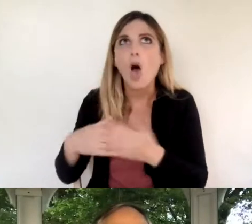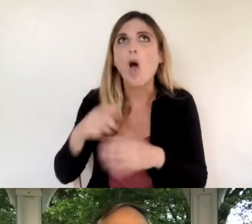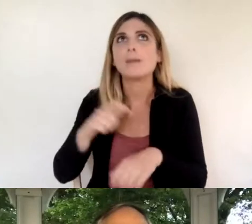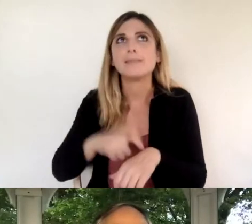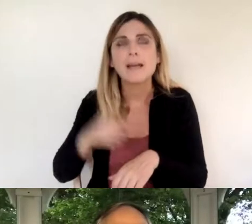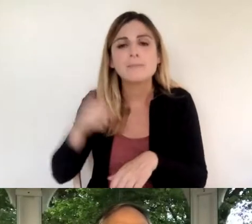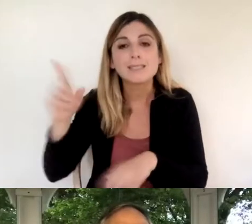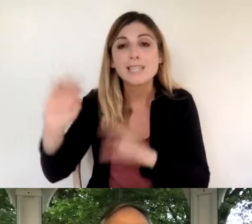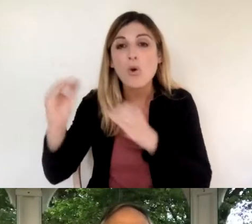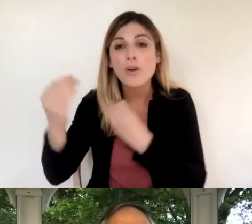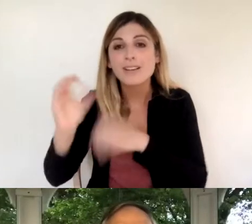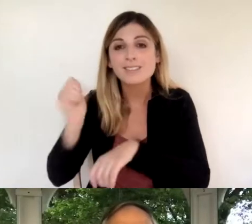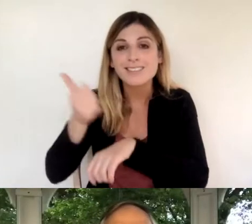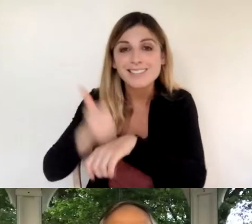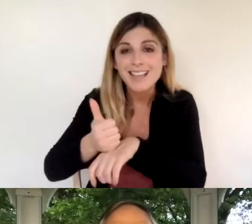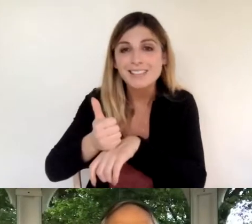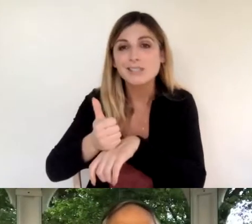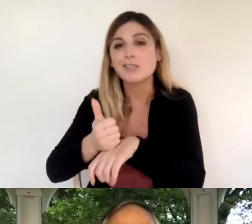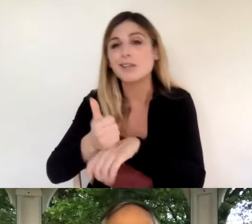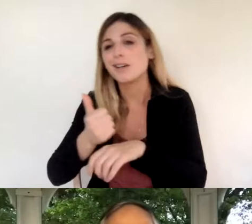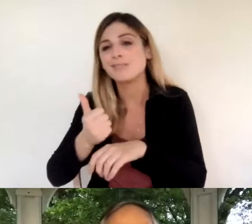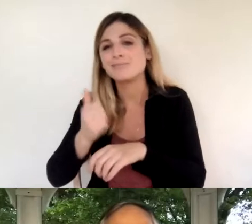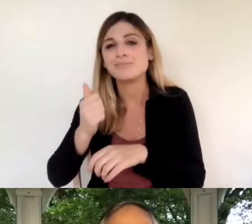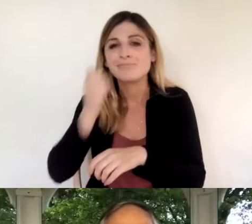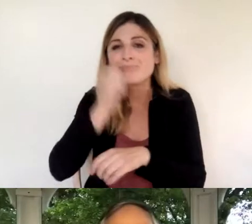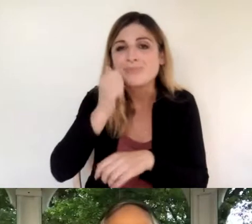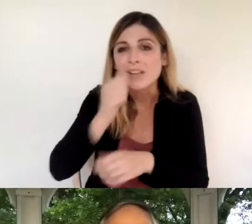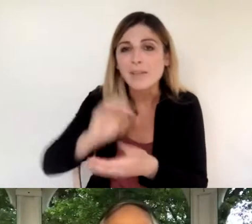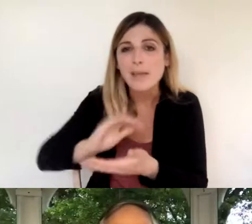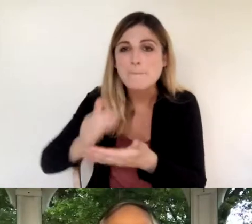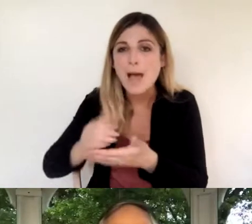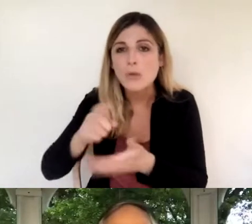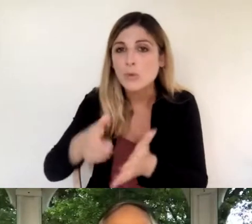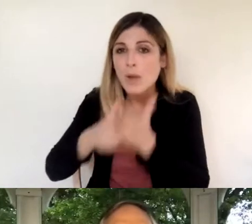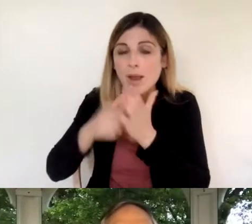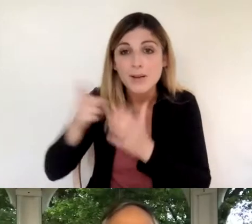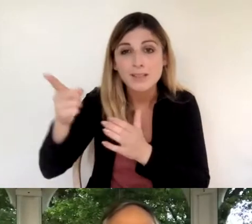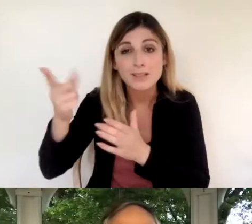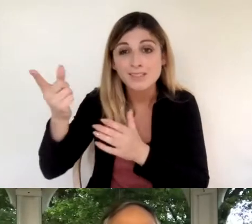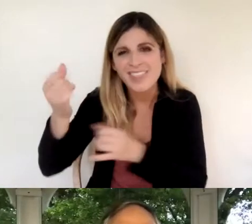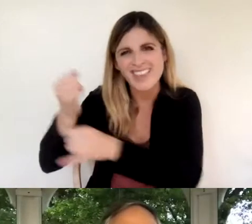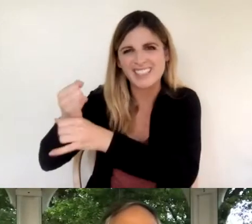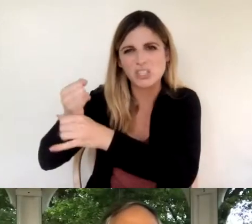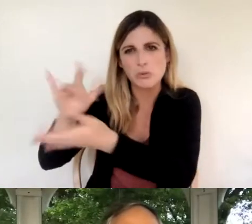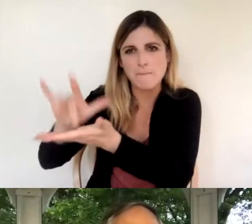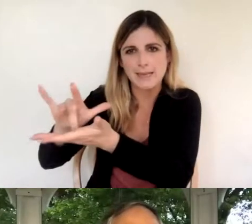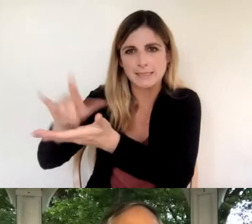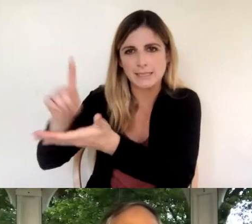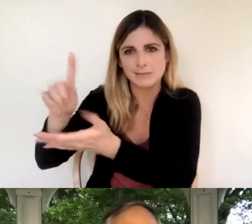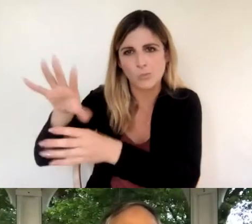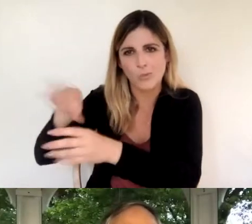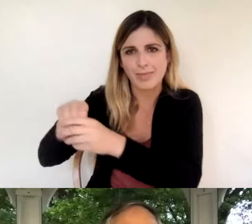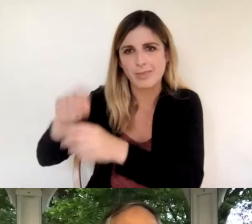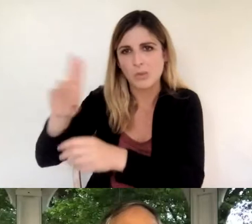the RDAs, that establishes the amount of protein that you need, is the Institute of Medicine, which is part of the US government.